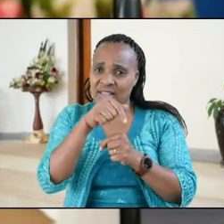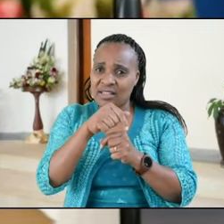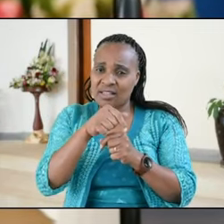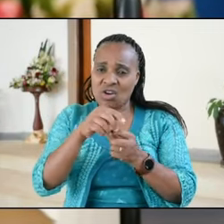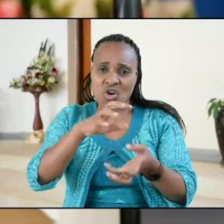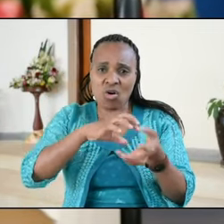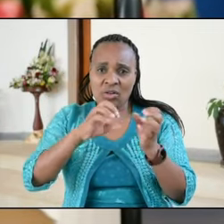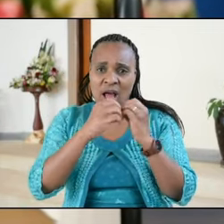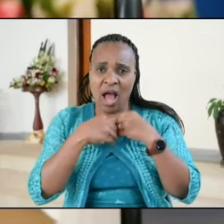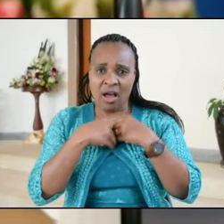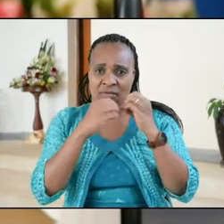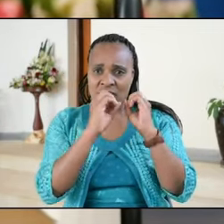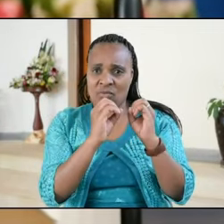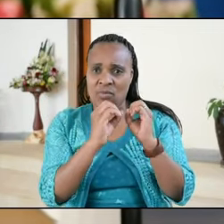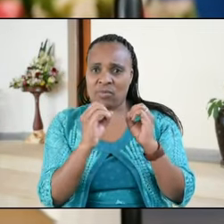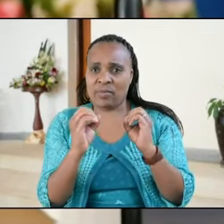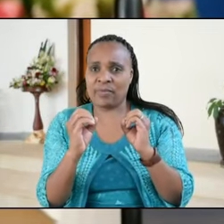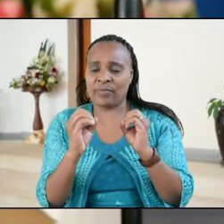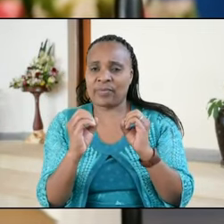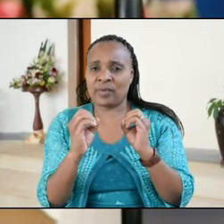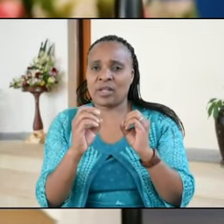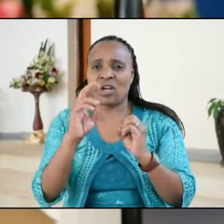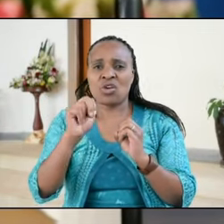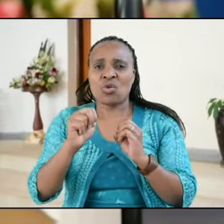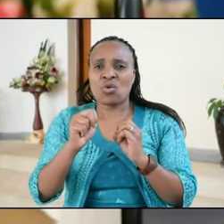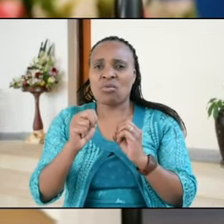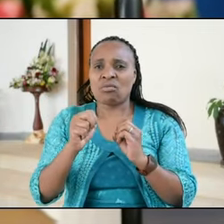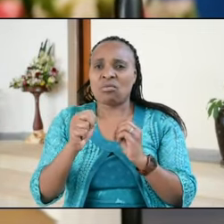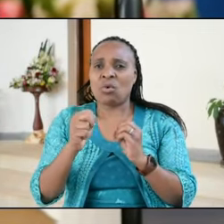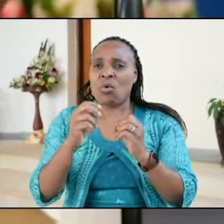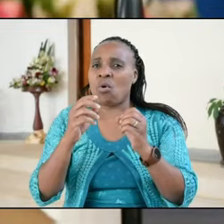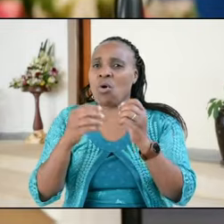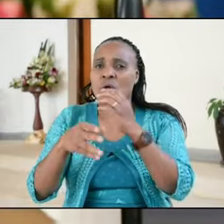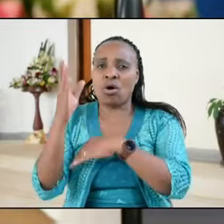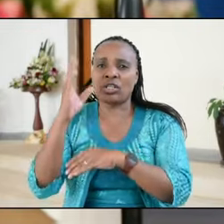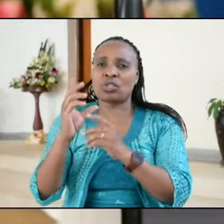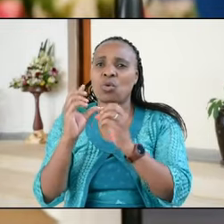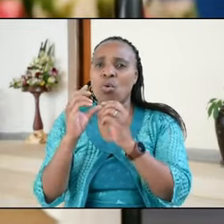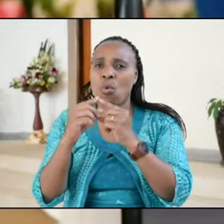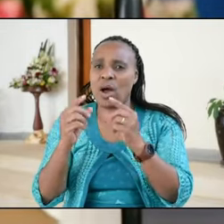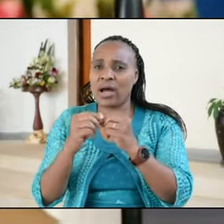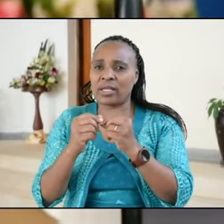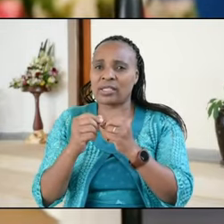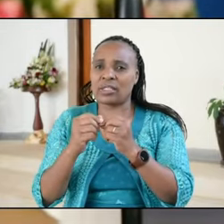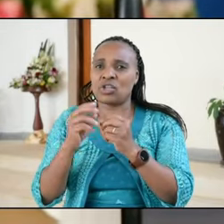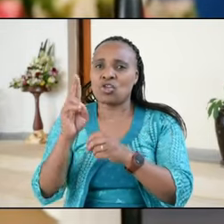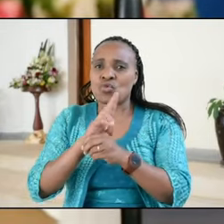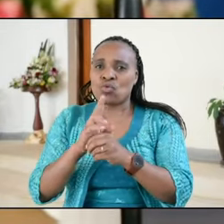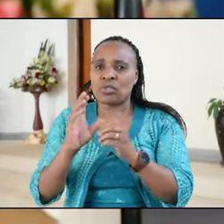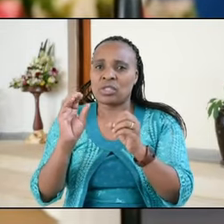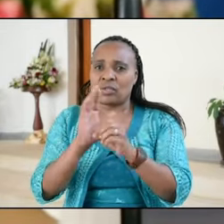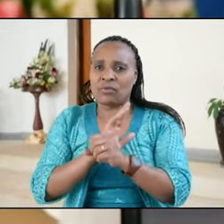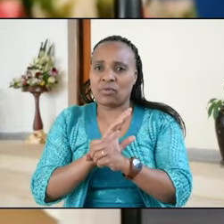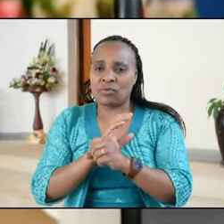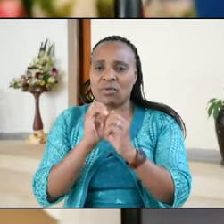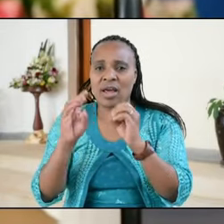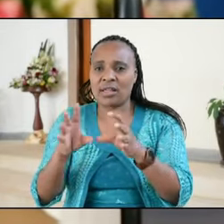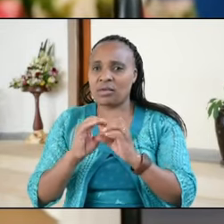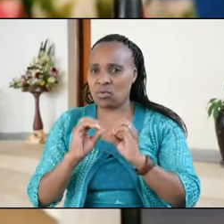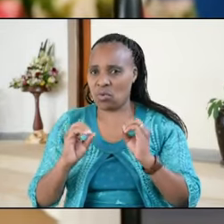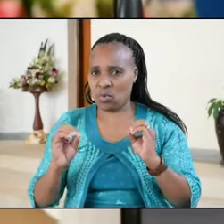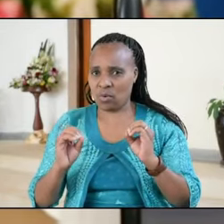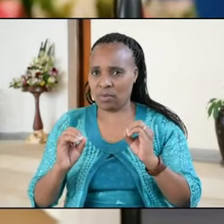and there's no segment of God's word that is useless. God's word comes to us in two